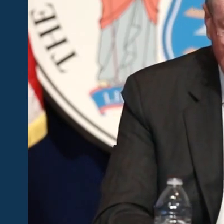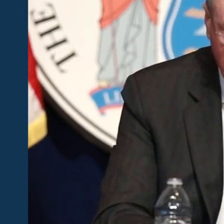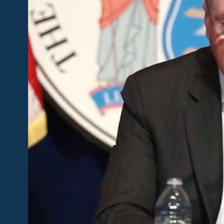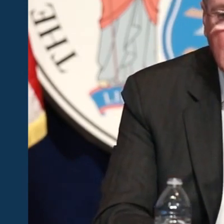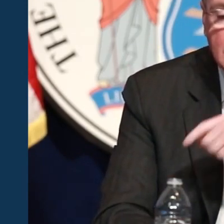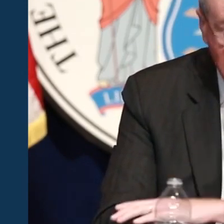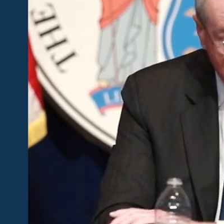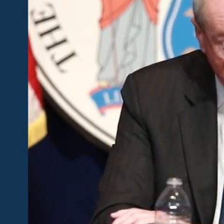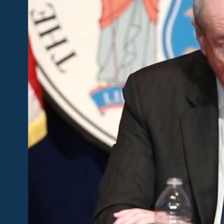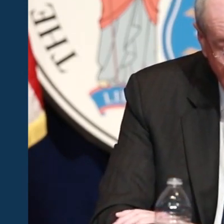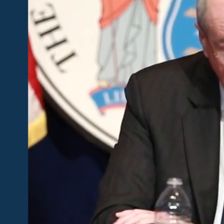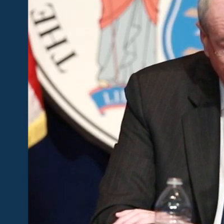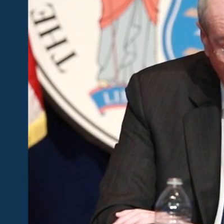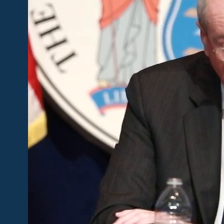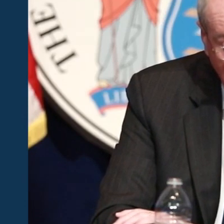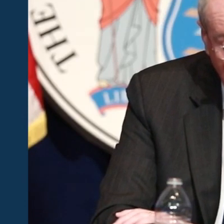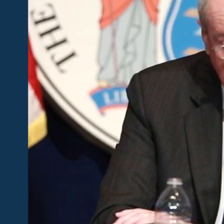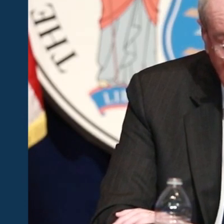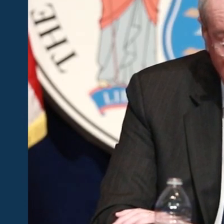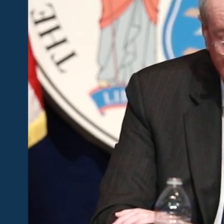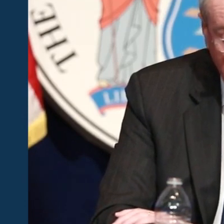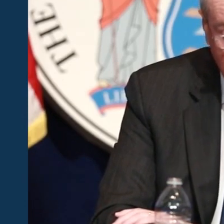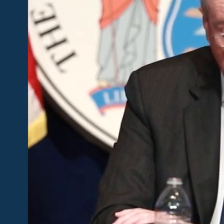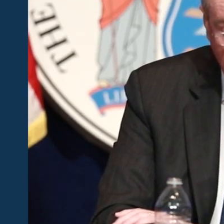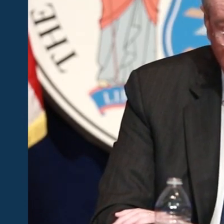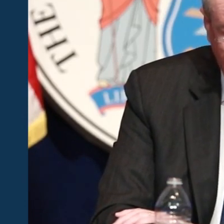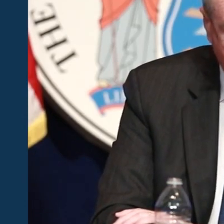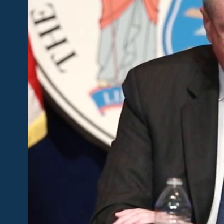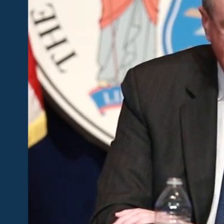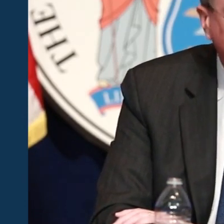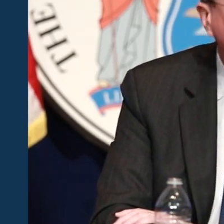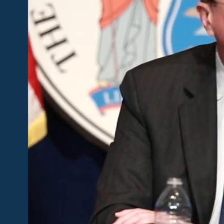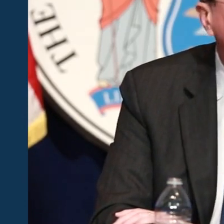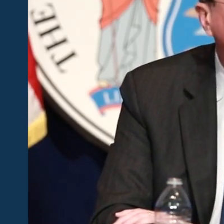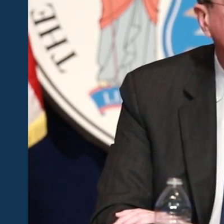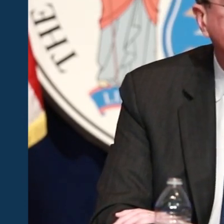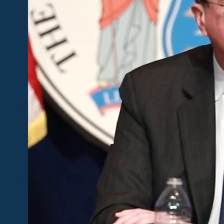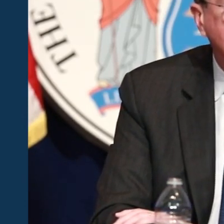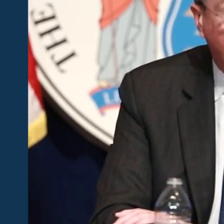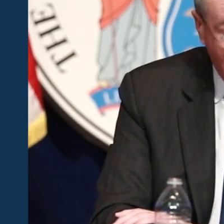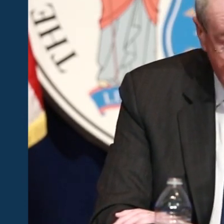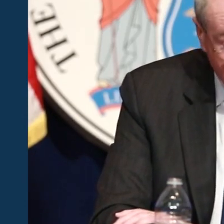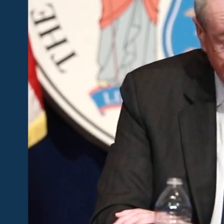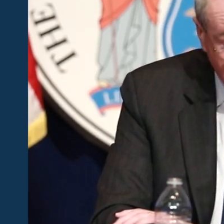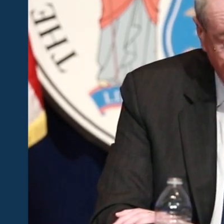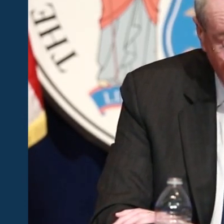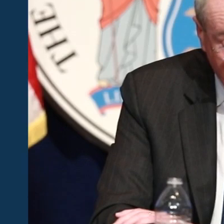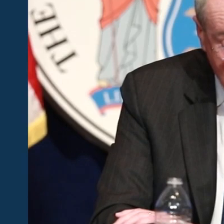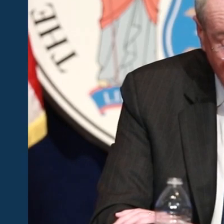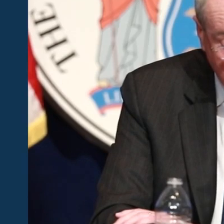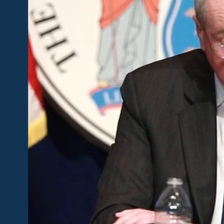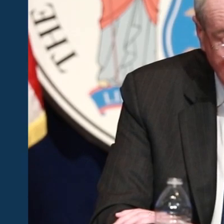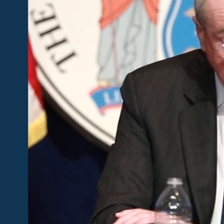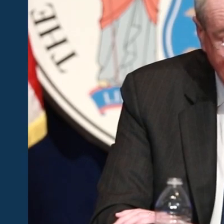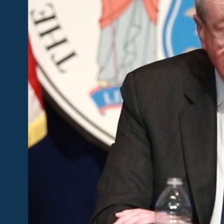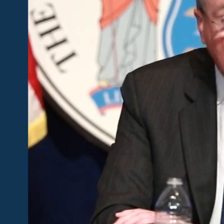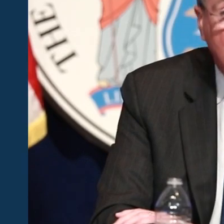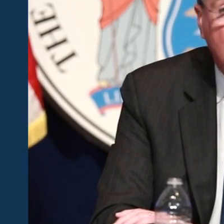500 tests. The Bergen Community College site will be open tomorrow at 8 a.m., again for a maximum of